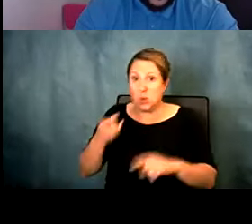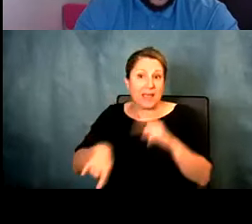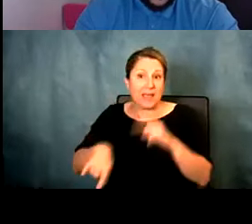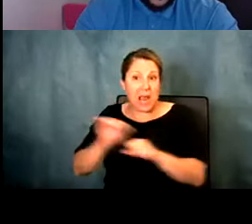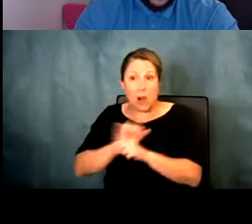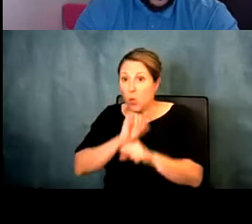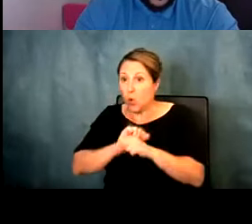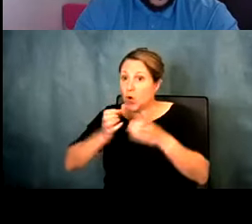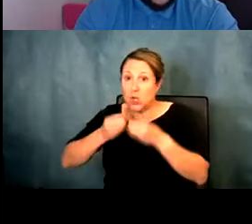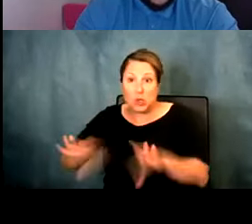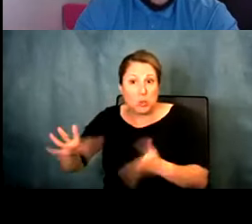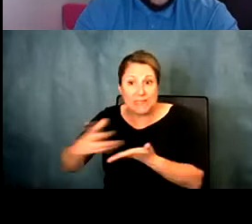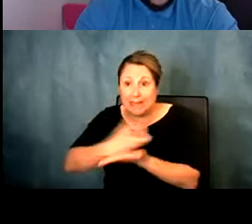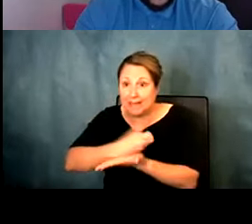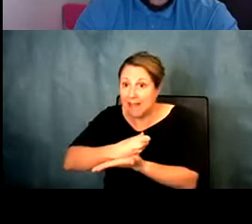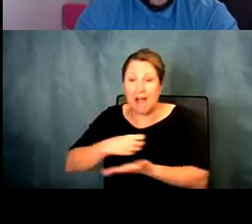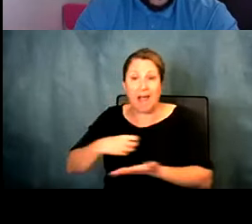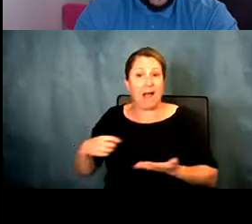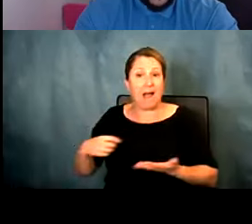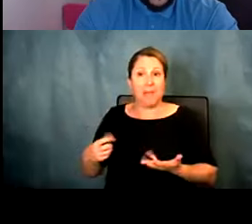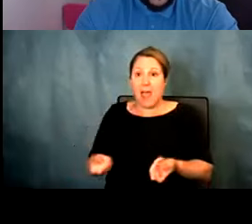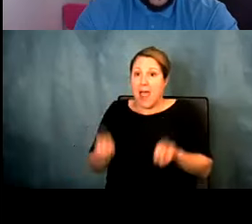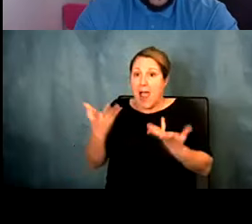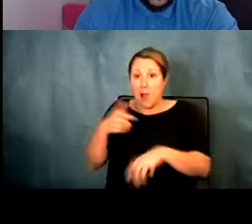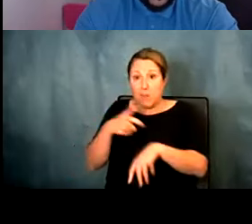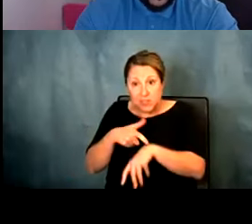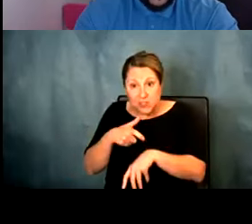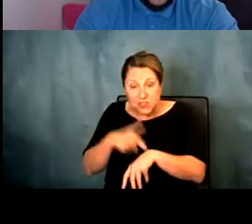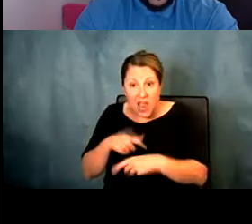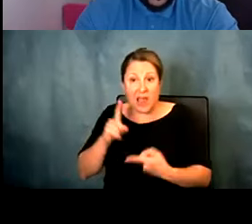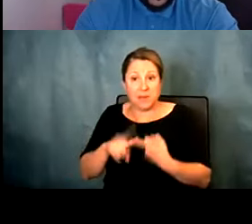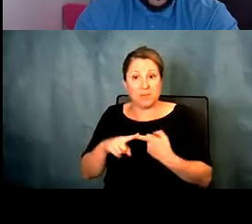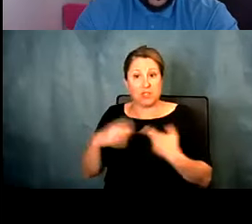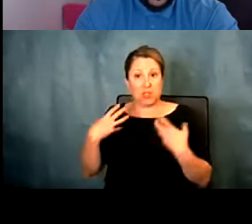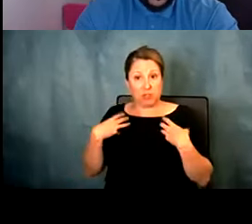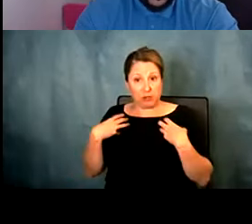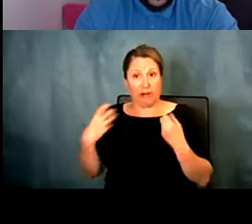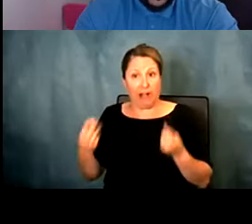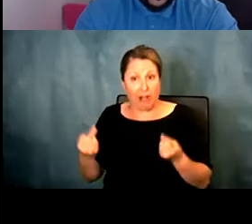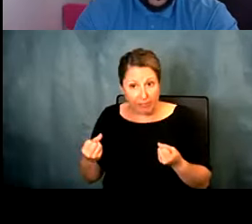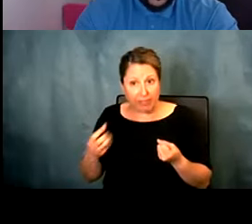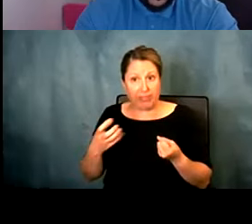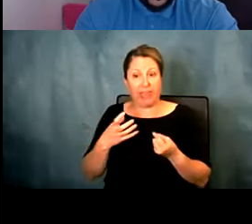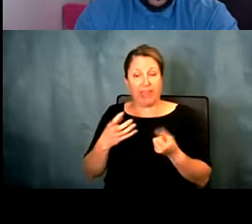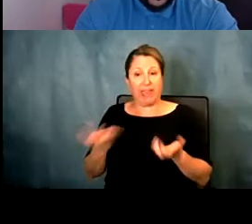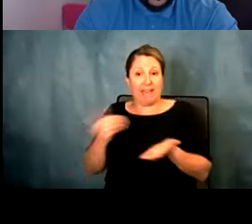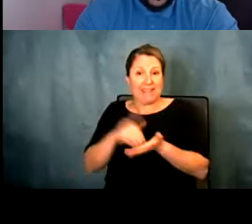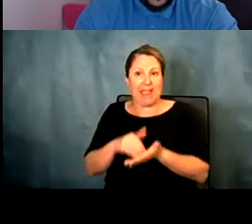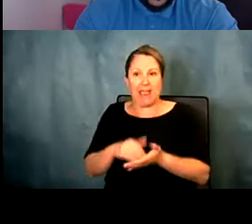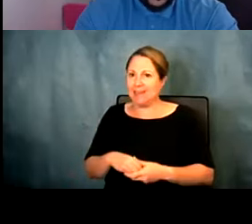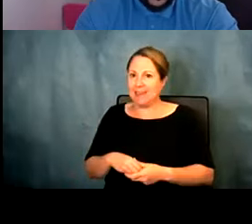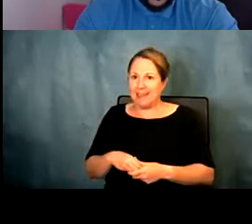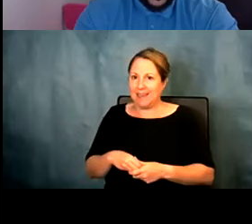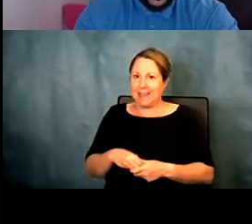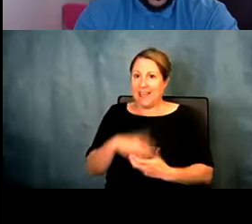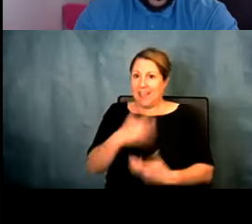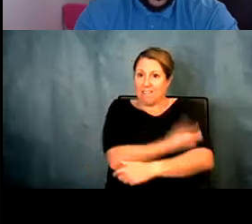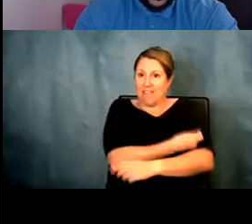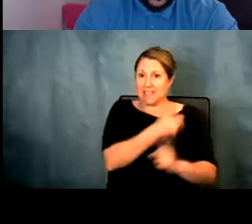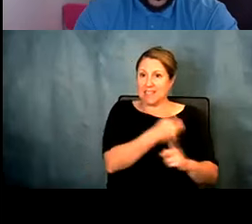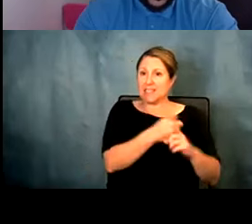work, or the amount of time it takes to get back to being productive. There's no charge to the